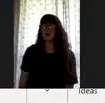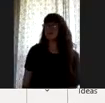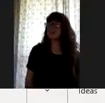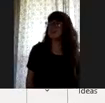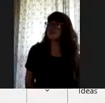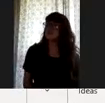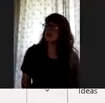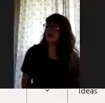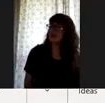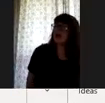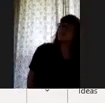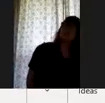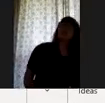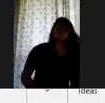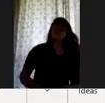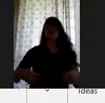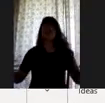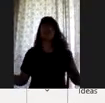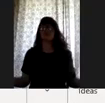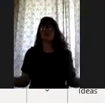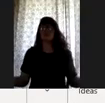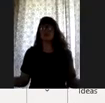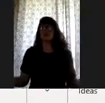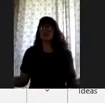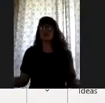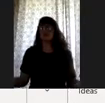Well, I mean, God's glory is his.